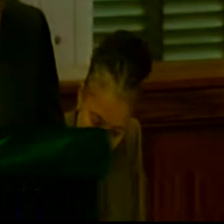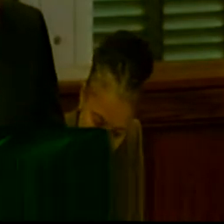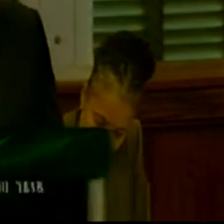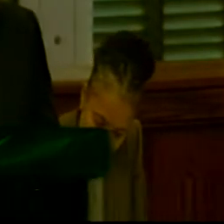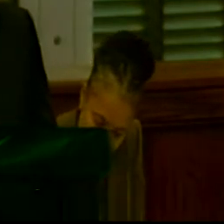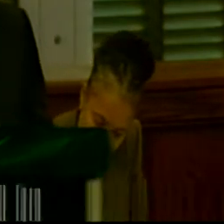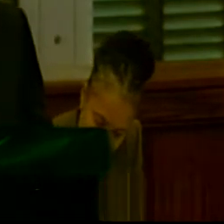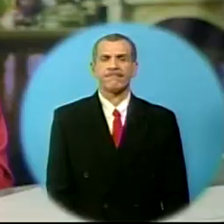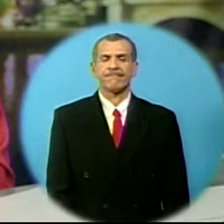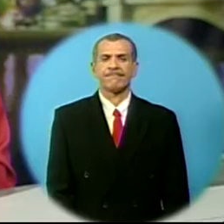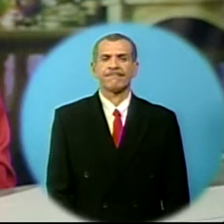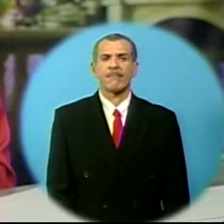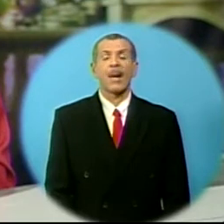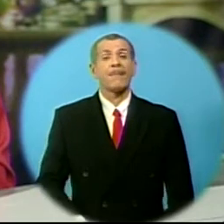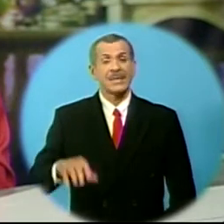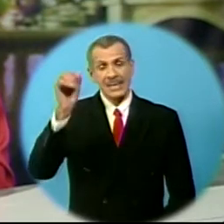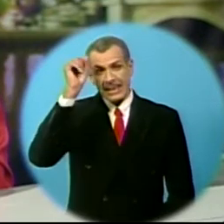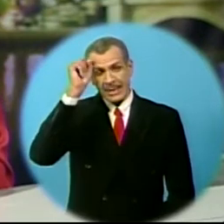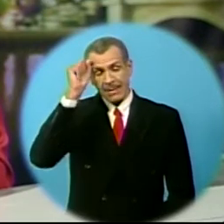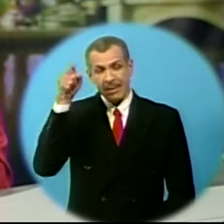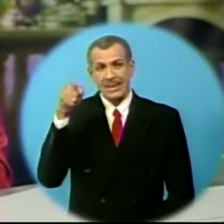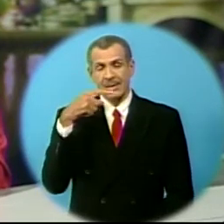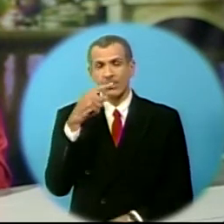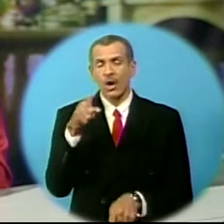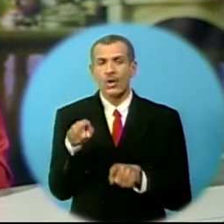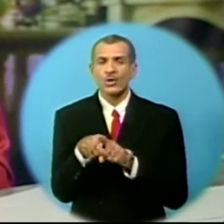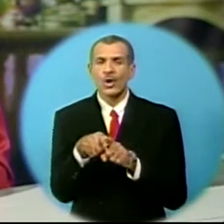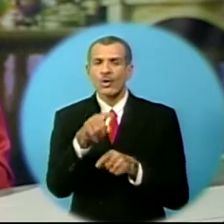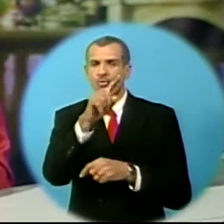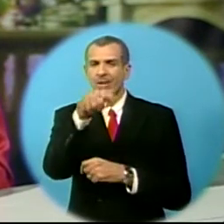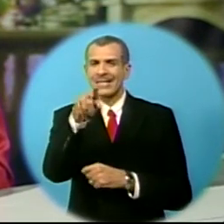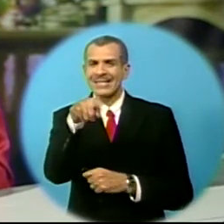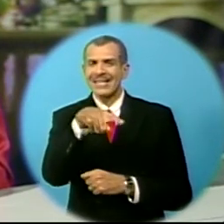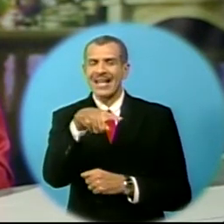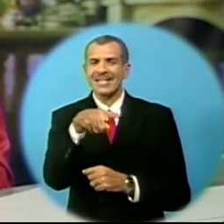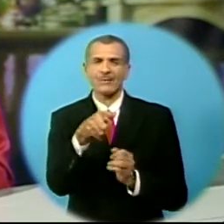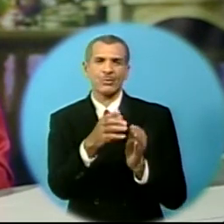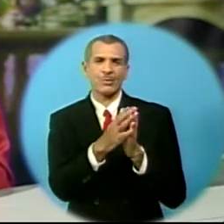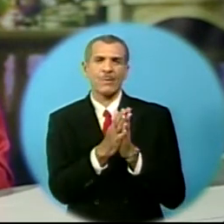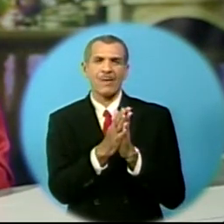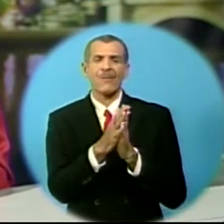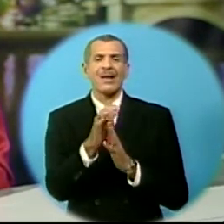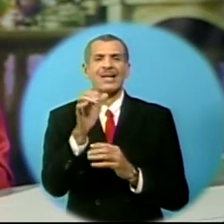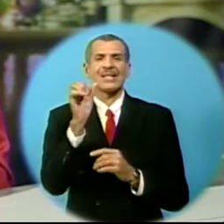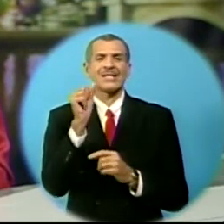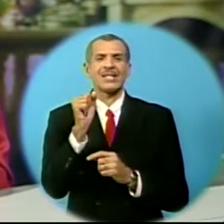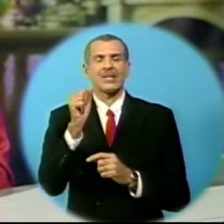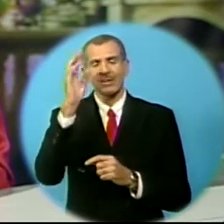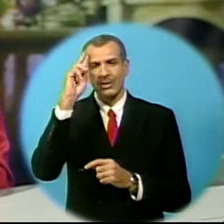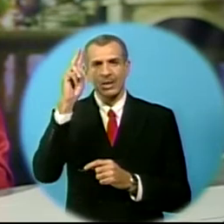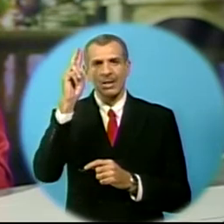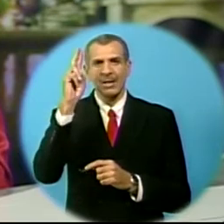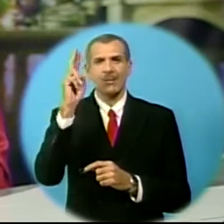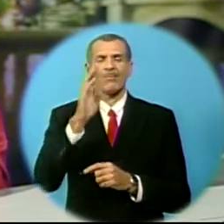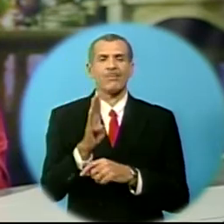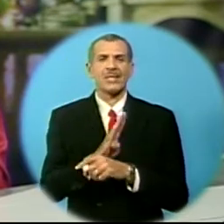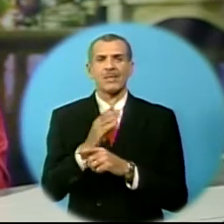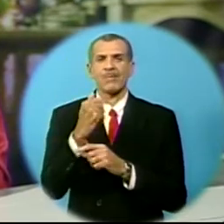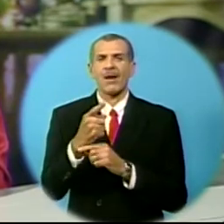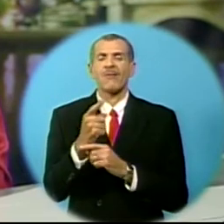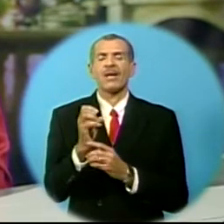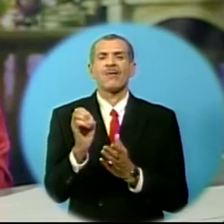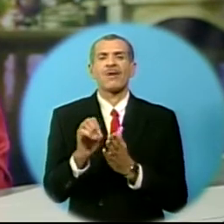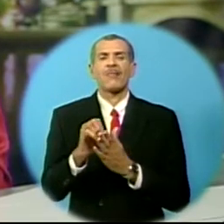and finance. Mr. Simmons has also criticized calls by a senior businessman for a return of the environmental